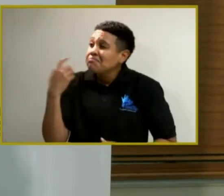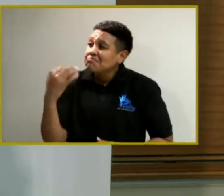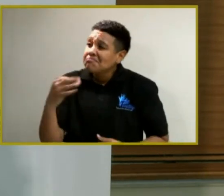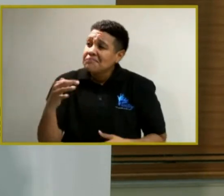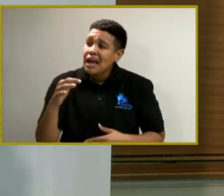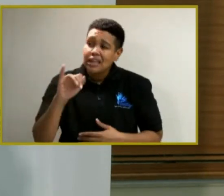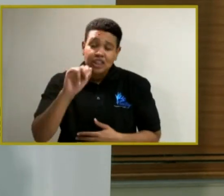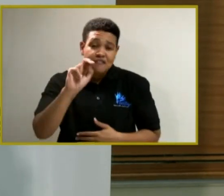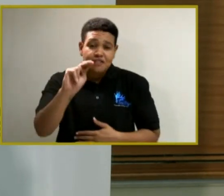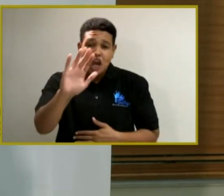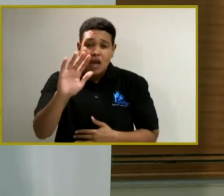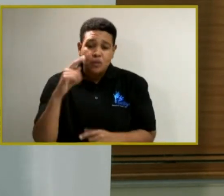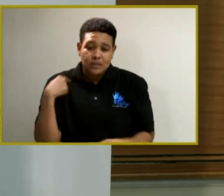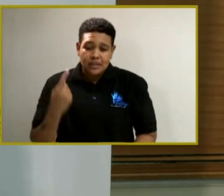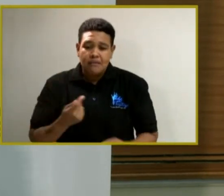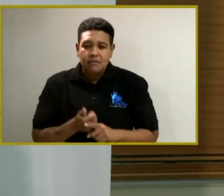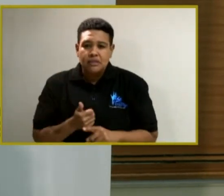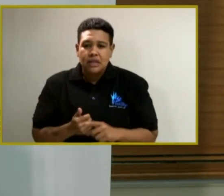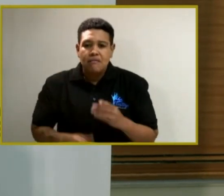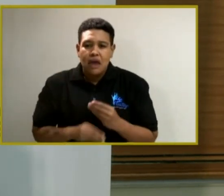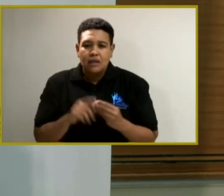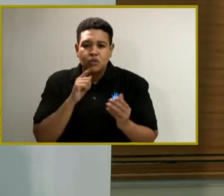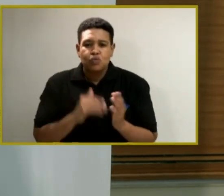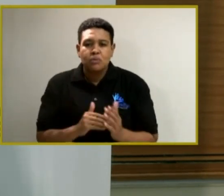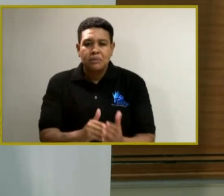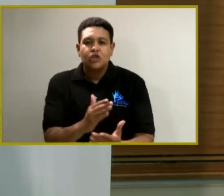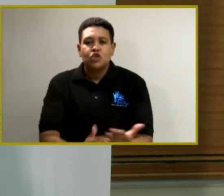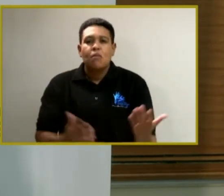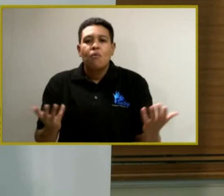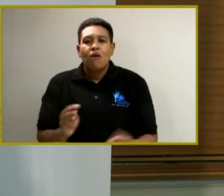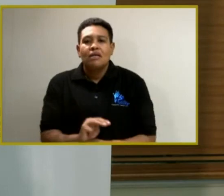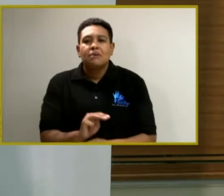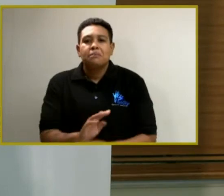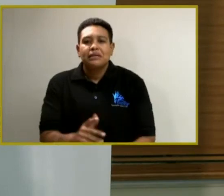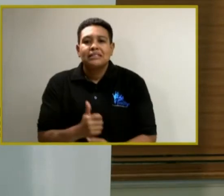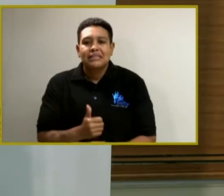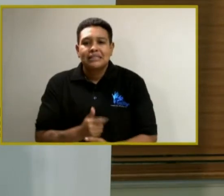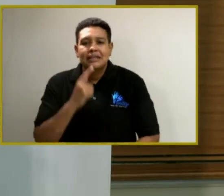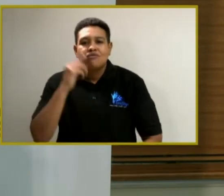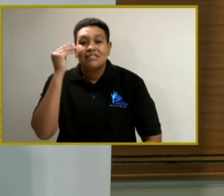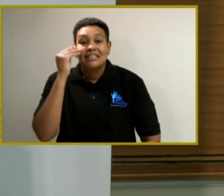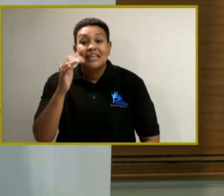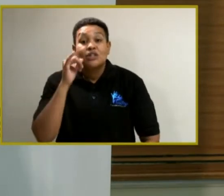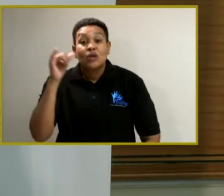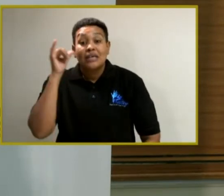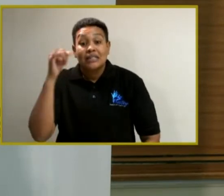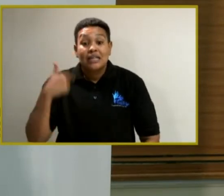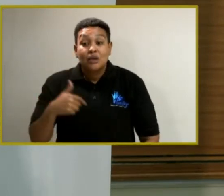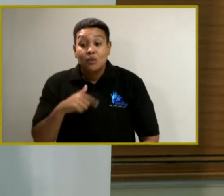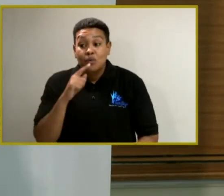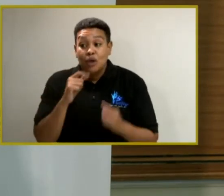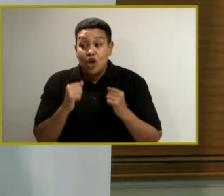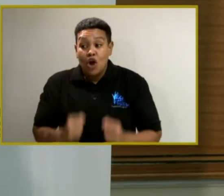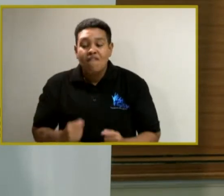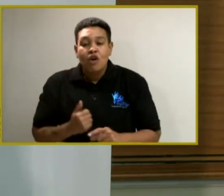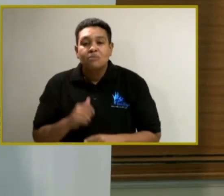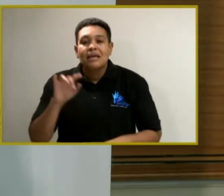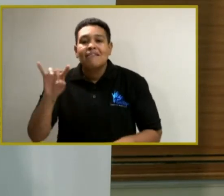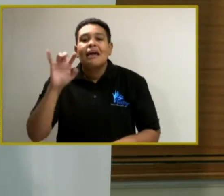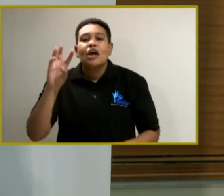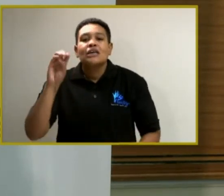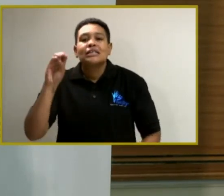19th of January, and just to repeat some of what the Minister said. So yesterday we confirmed 860